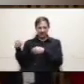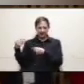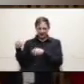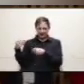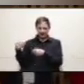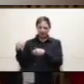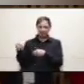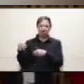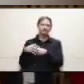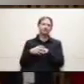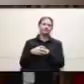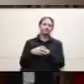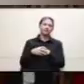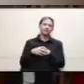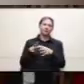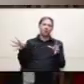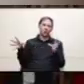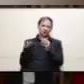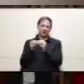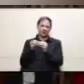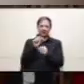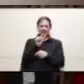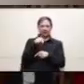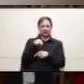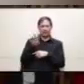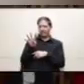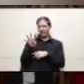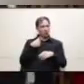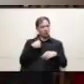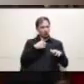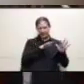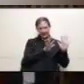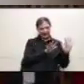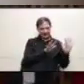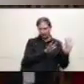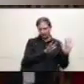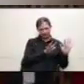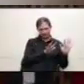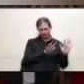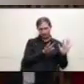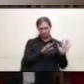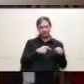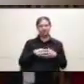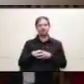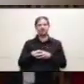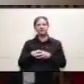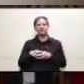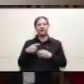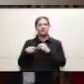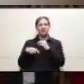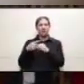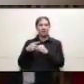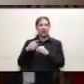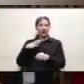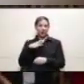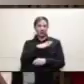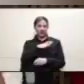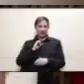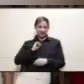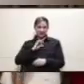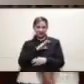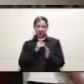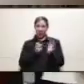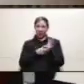terms of our records, the amount is 6.4 and not the 10 million. With regard to the issue of councillors and employees